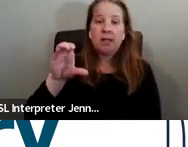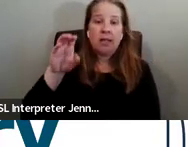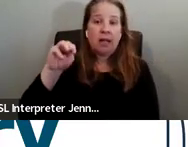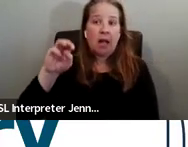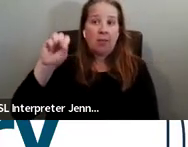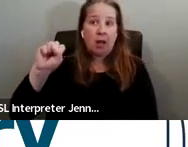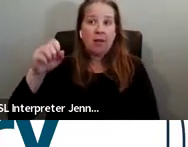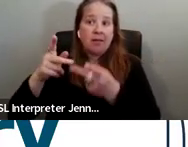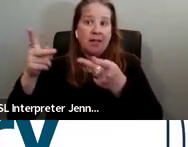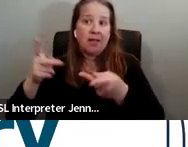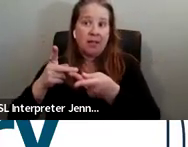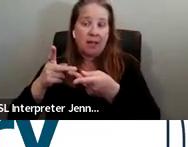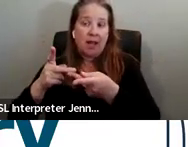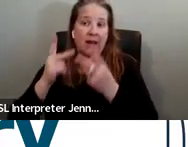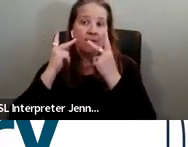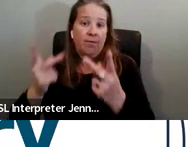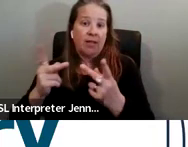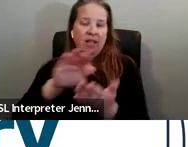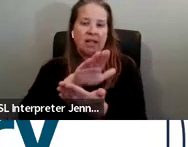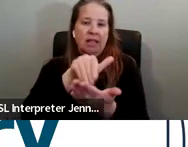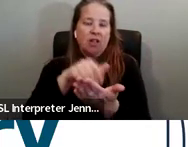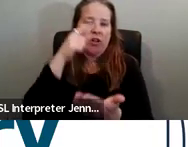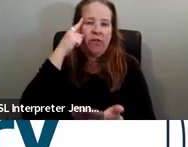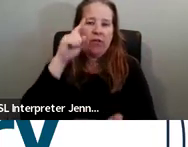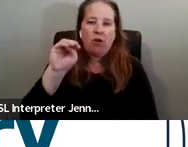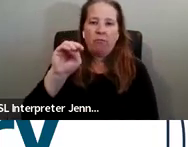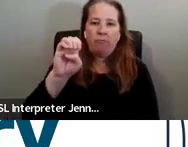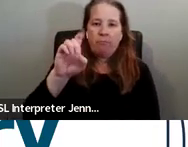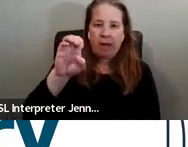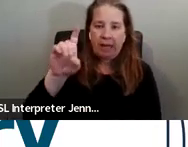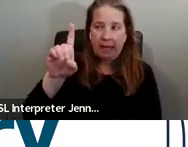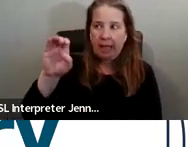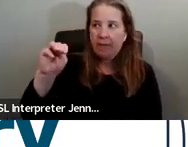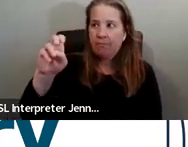visits, so Centers for Medicaid and Medicare, or Medicare and Medicaid,